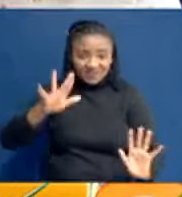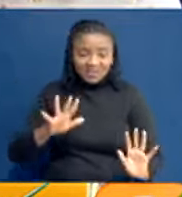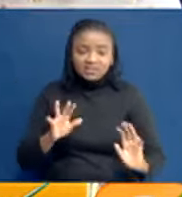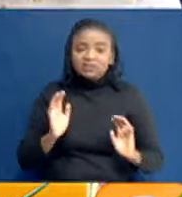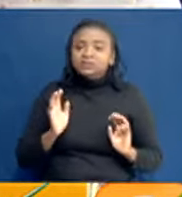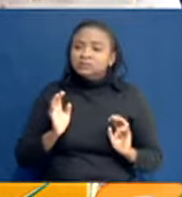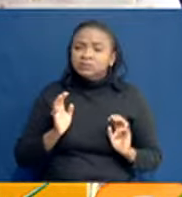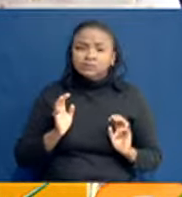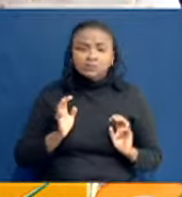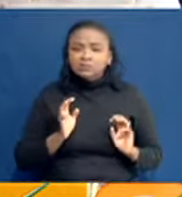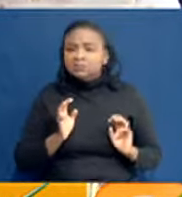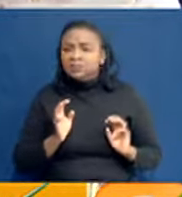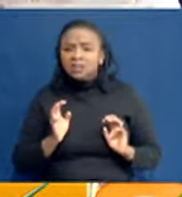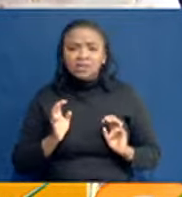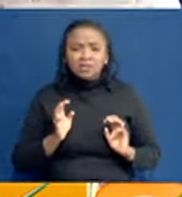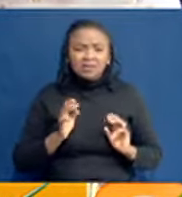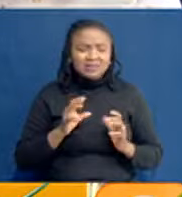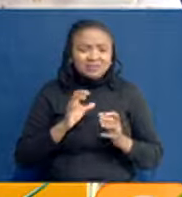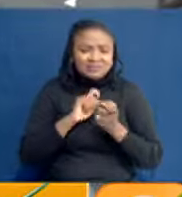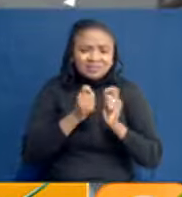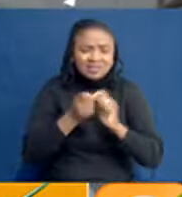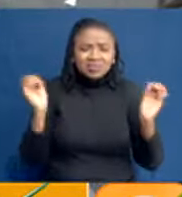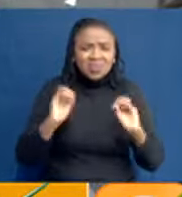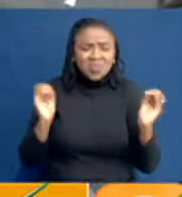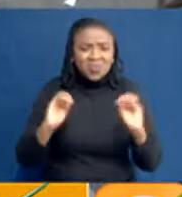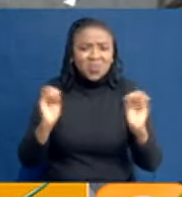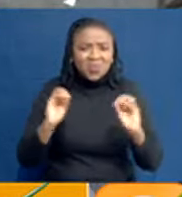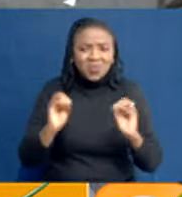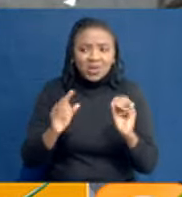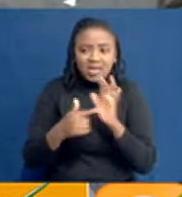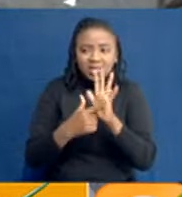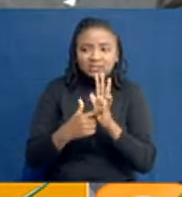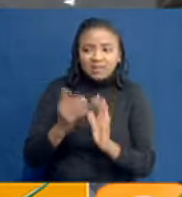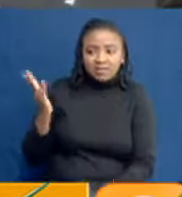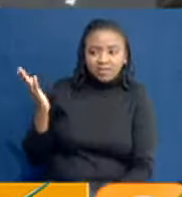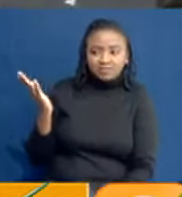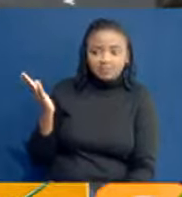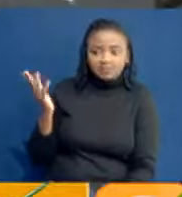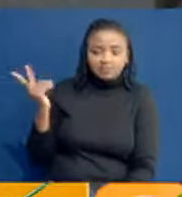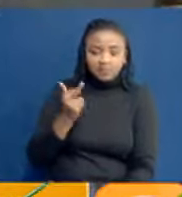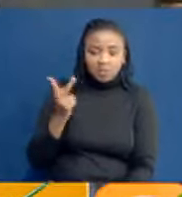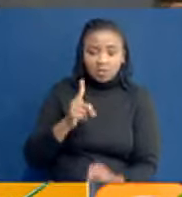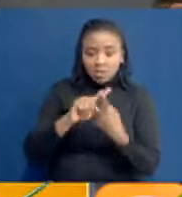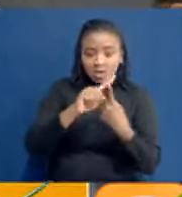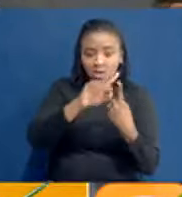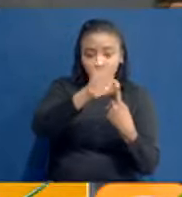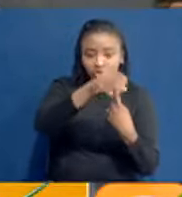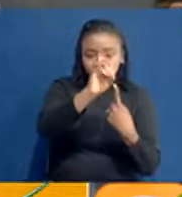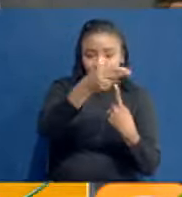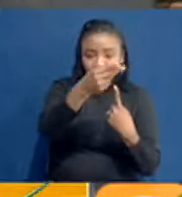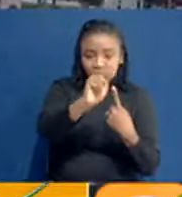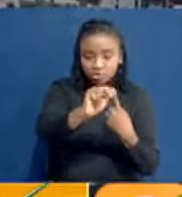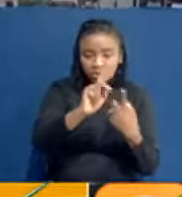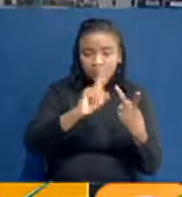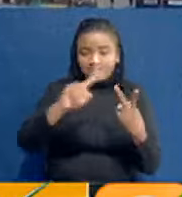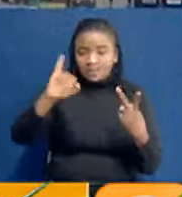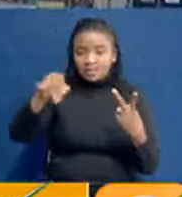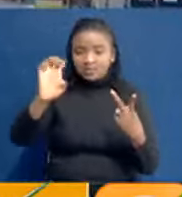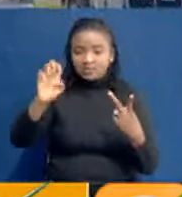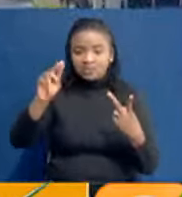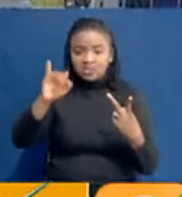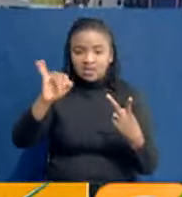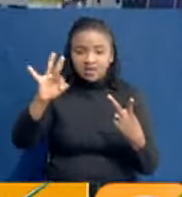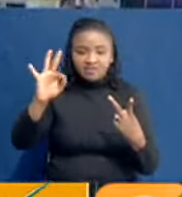say their fortunes haven't changed much. John Kuria and Jennifer Nduku, a middle-class family residing in Kisii town,